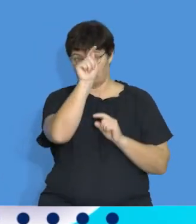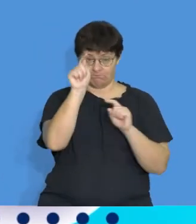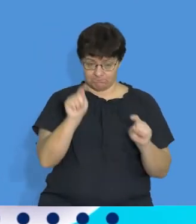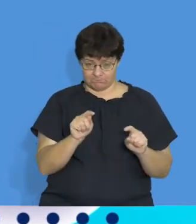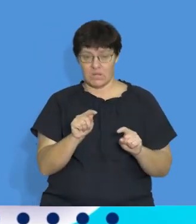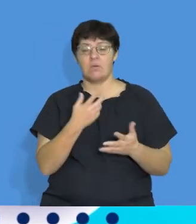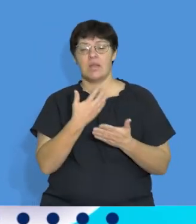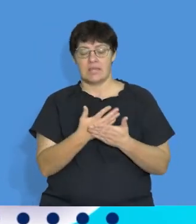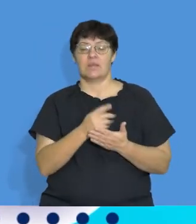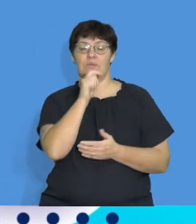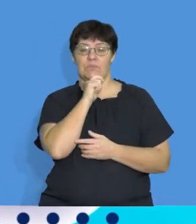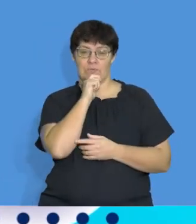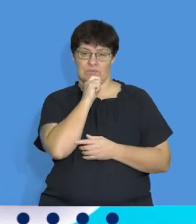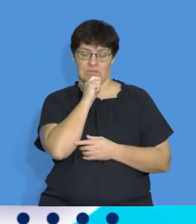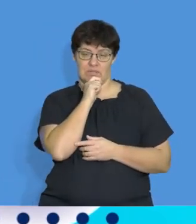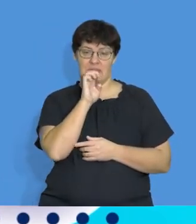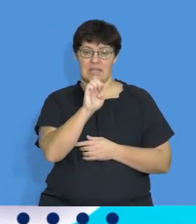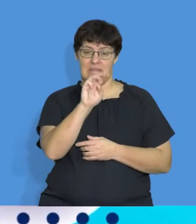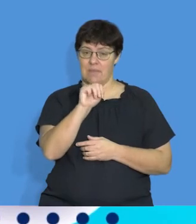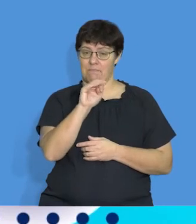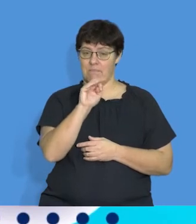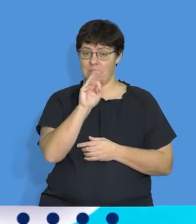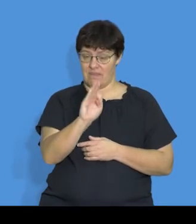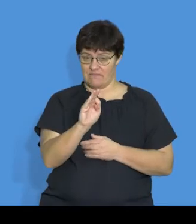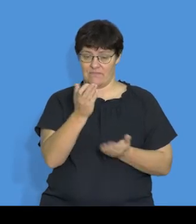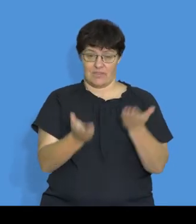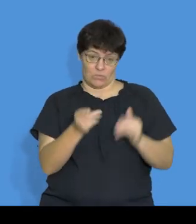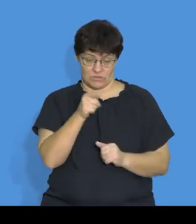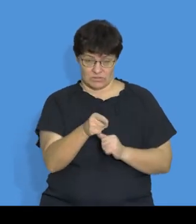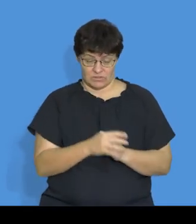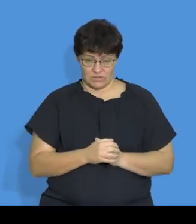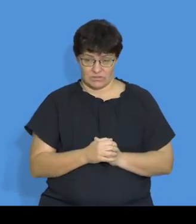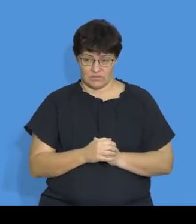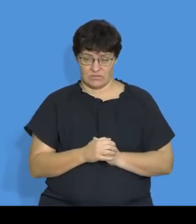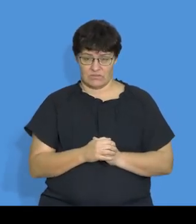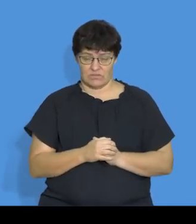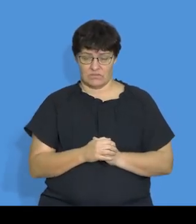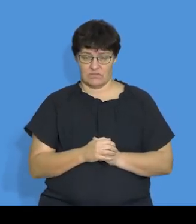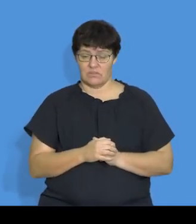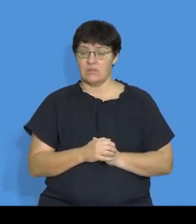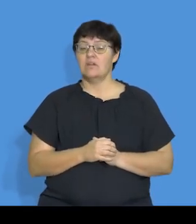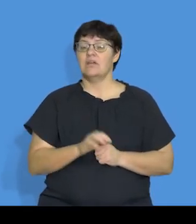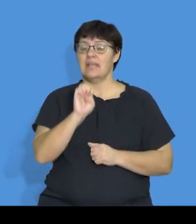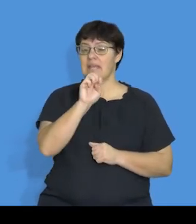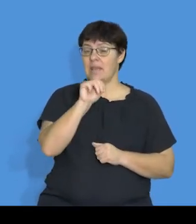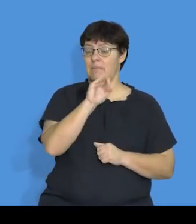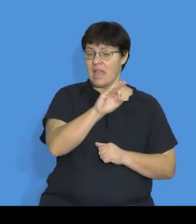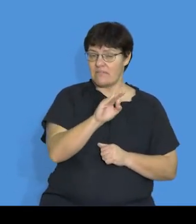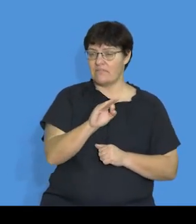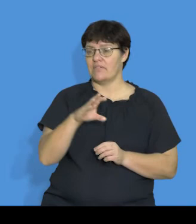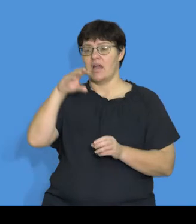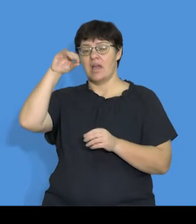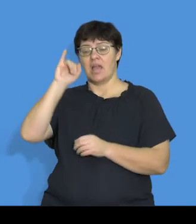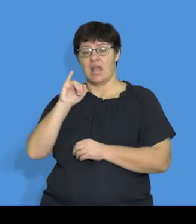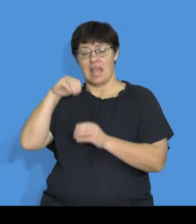are able to make use of the EMF equation, right? So if we are given the EMF and the internal resistance, we are also able to